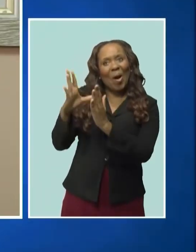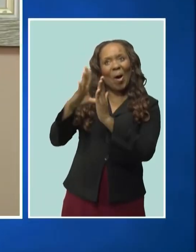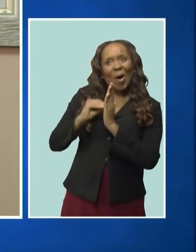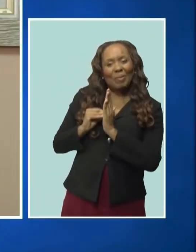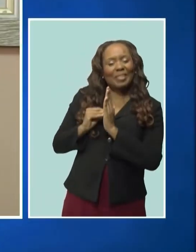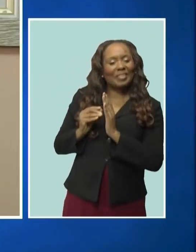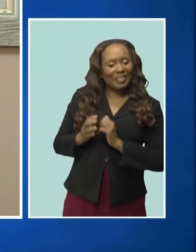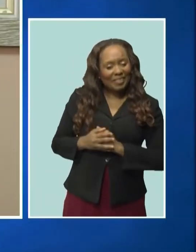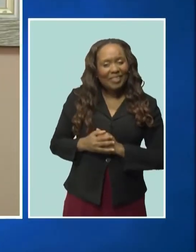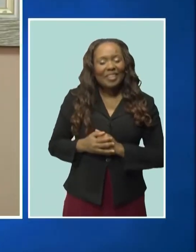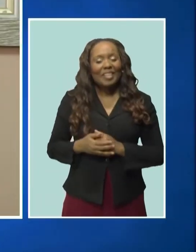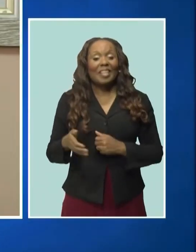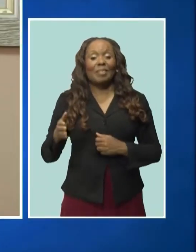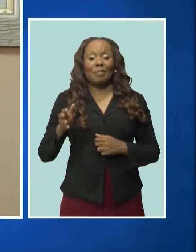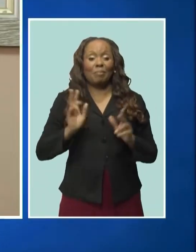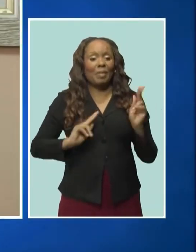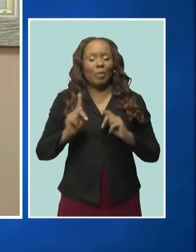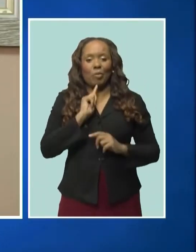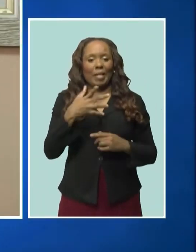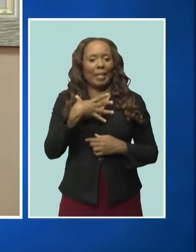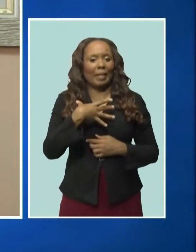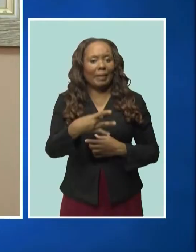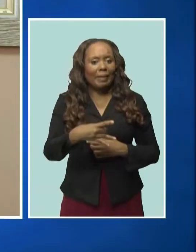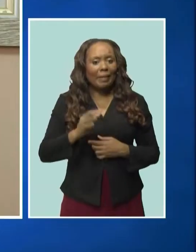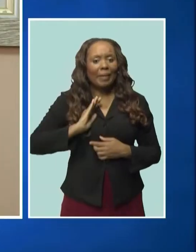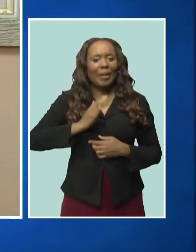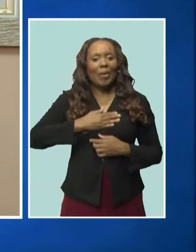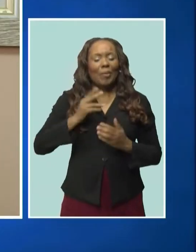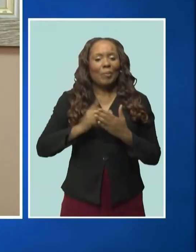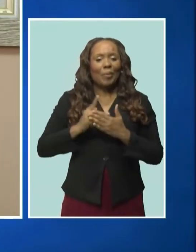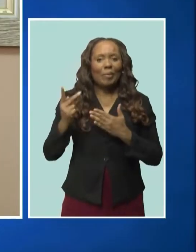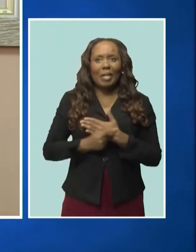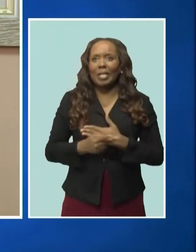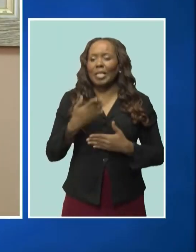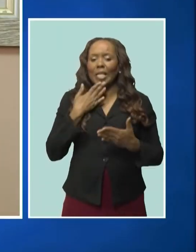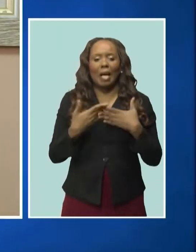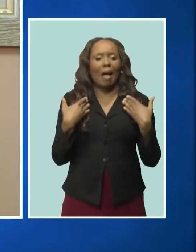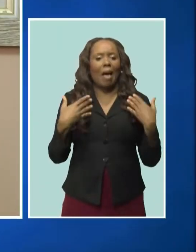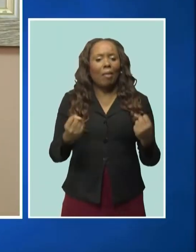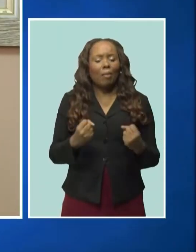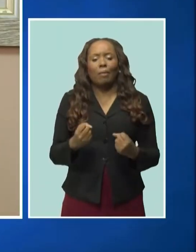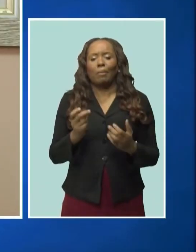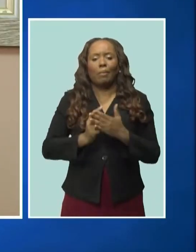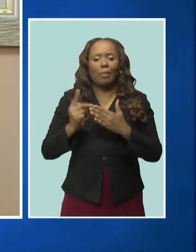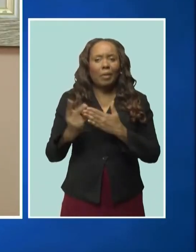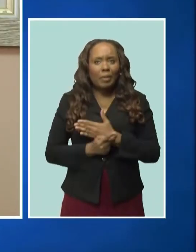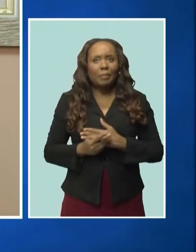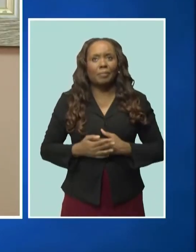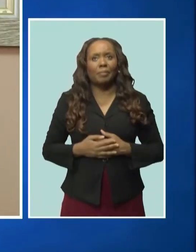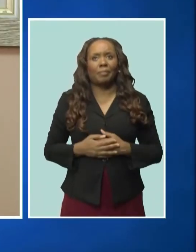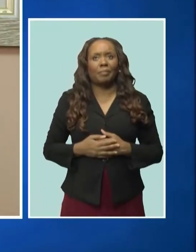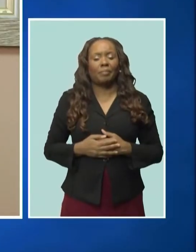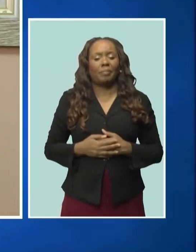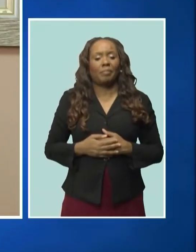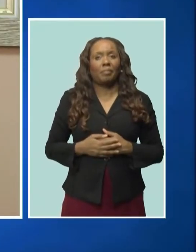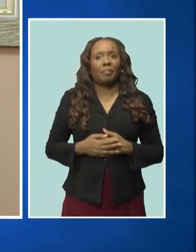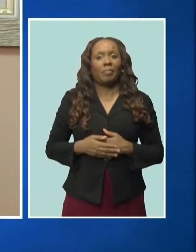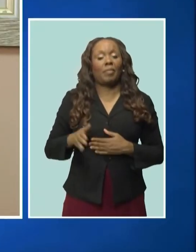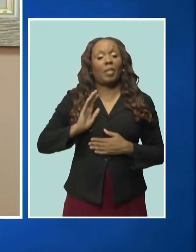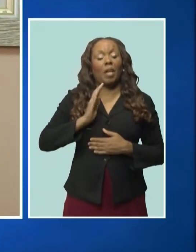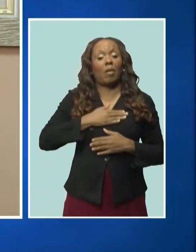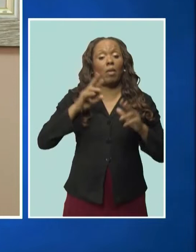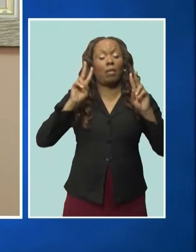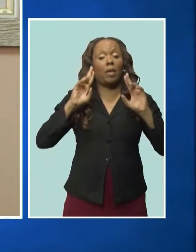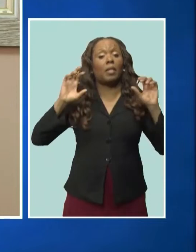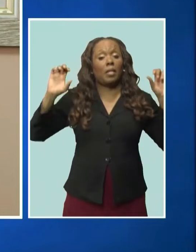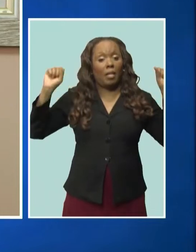program has been viewed very favorably by other companies in Barbados. Our Executive Vice President and General Manager, Mr. Paul Innes, is a member of the